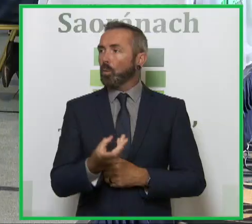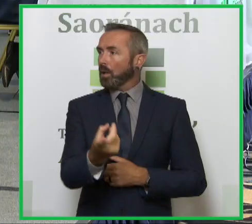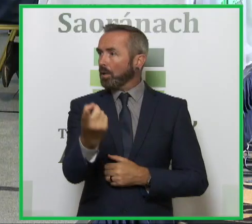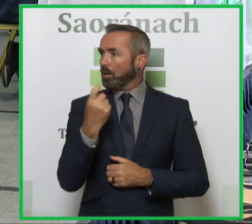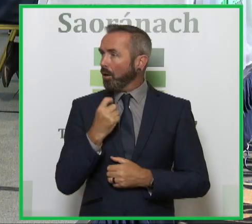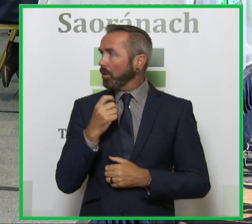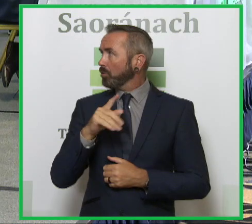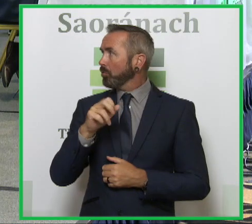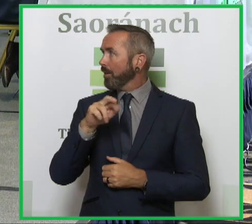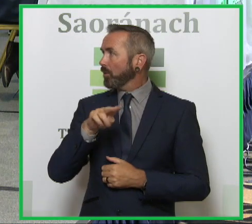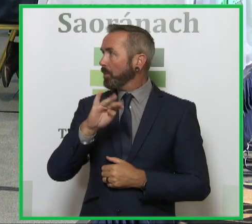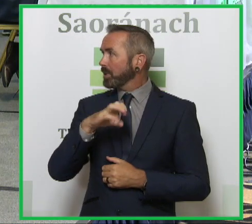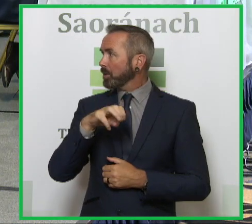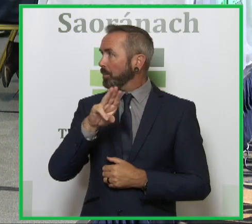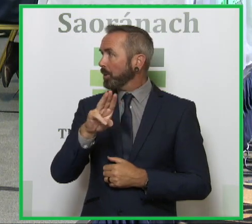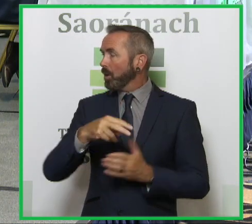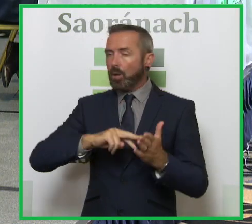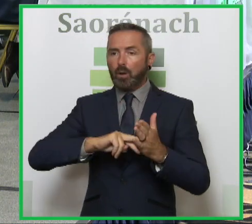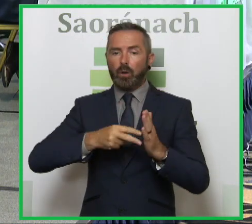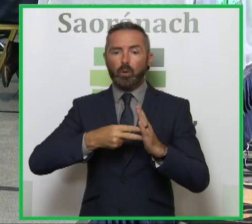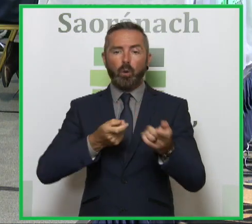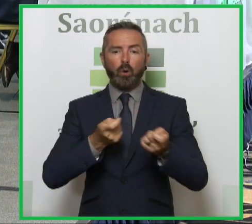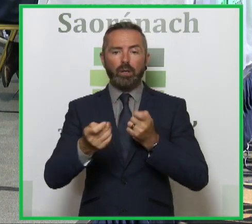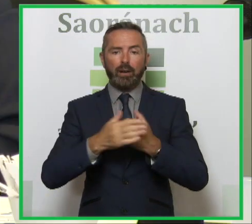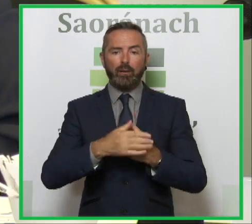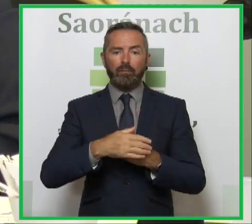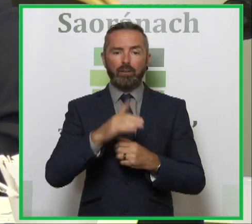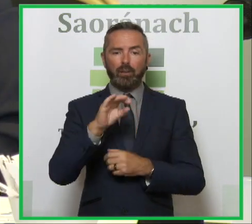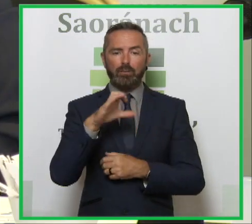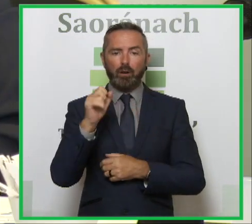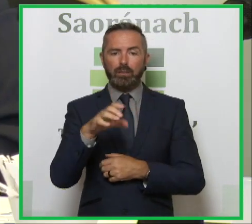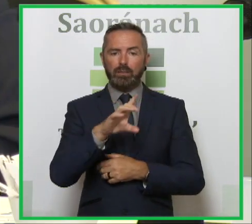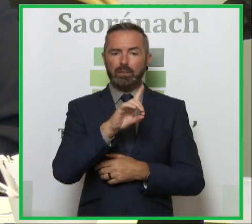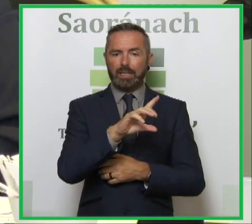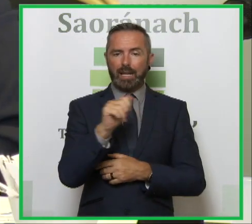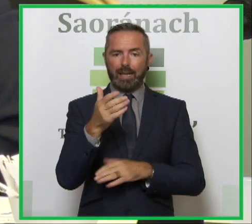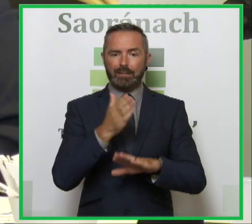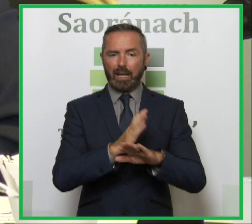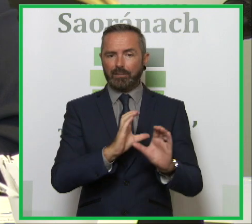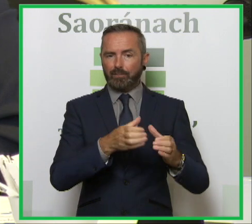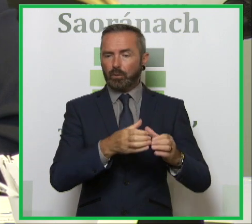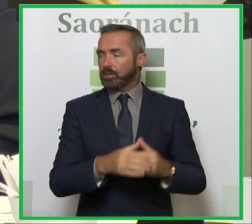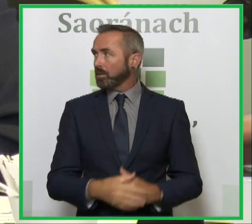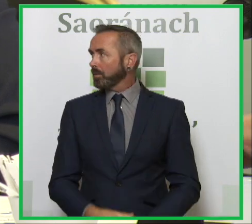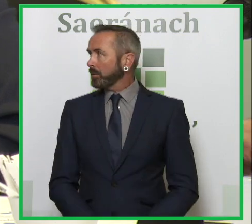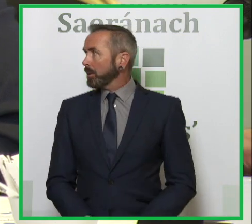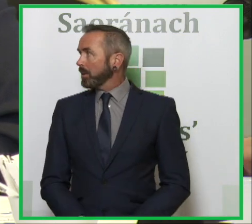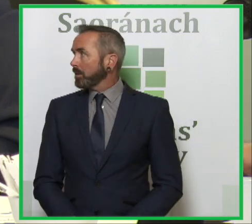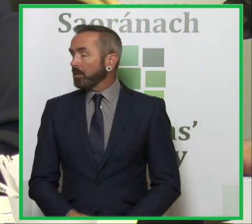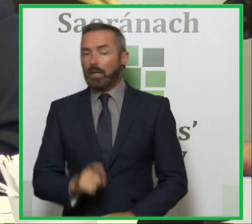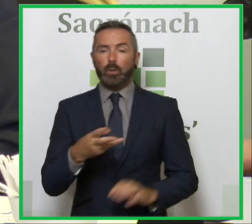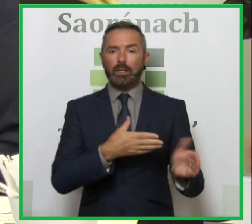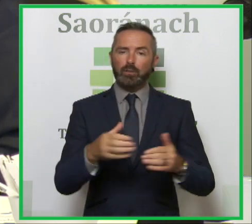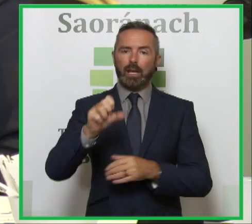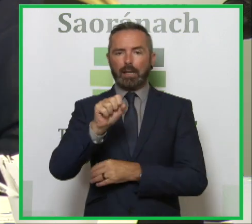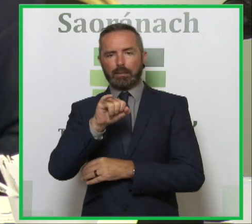Trevor Bissett, who's the coordinator of the Clondalkin Drugs and Alcohol Task Force, and he in turn will introduce Sive. So please give your